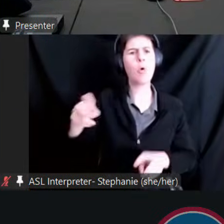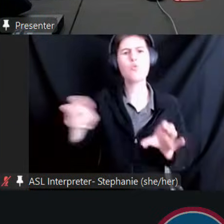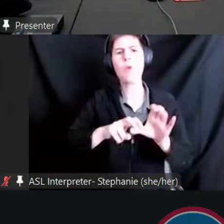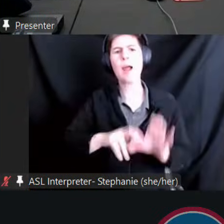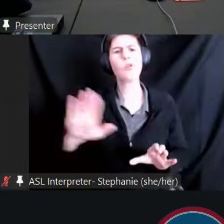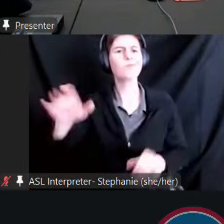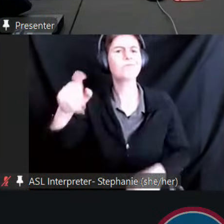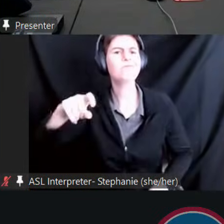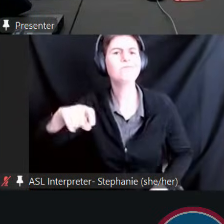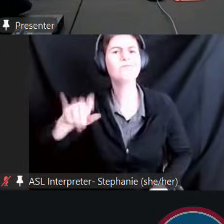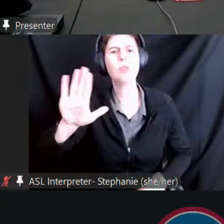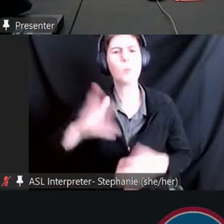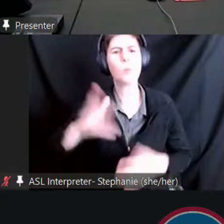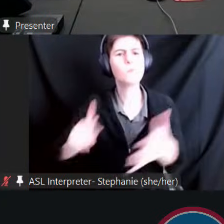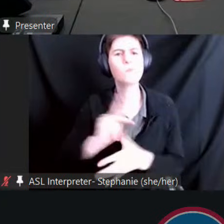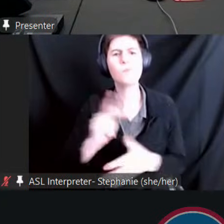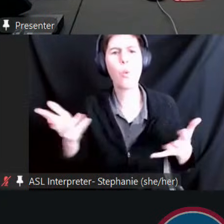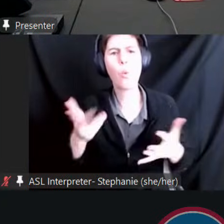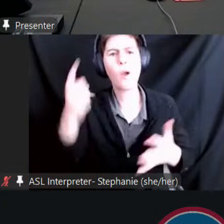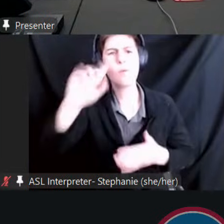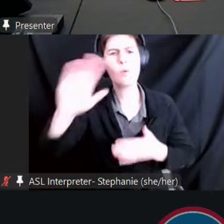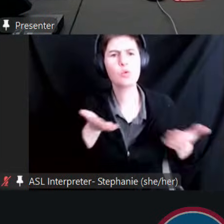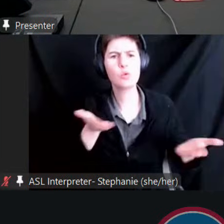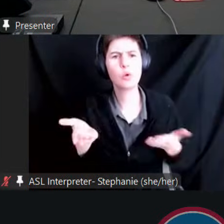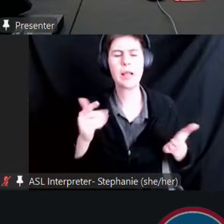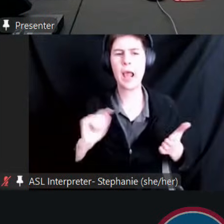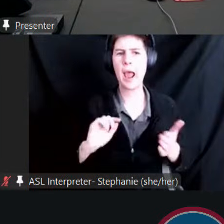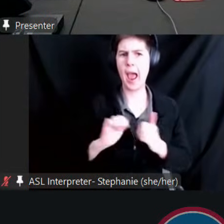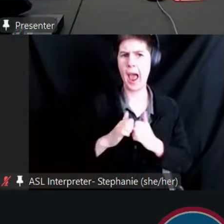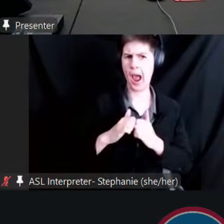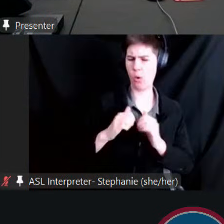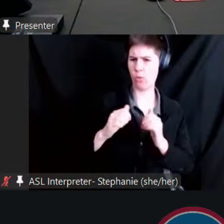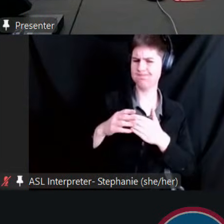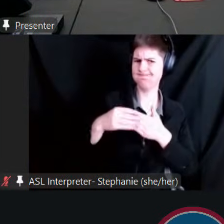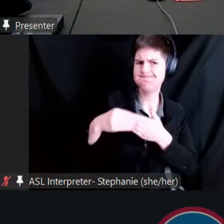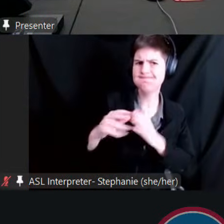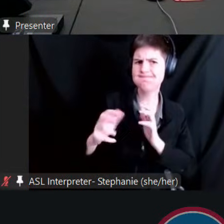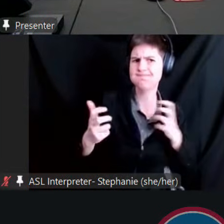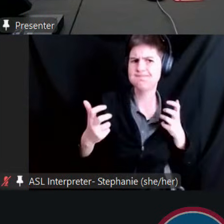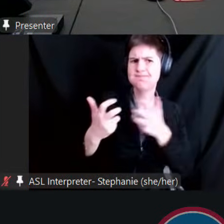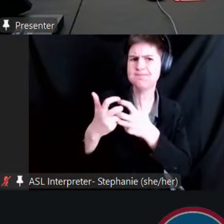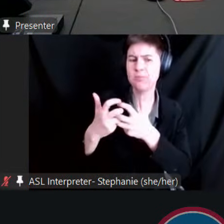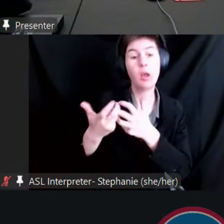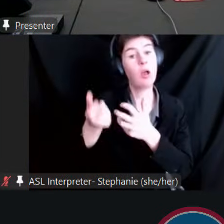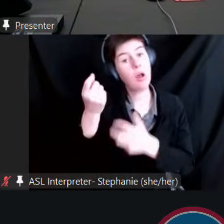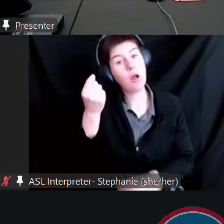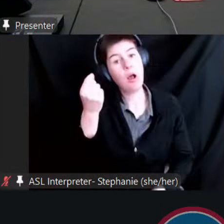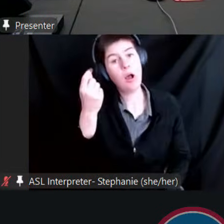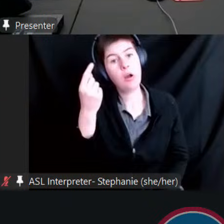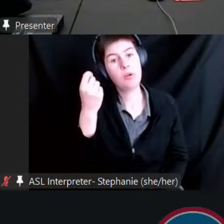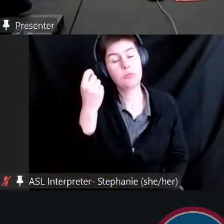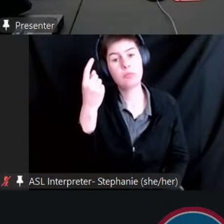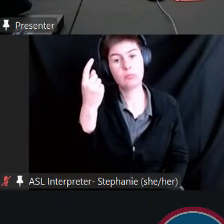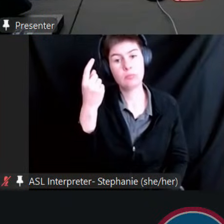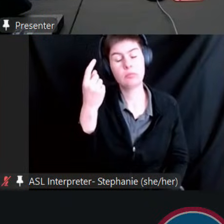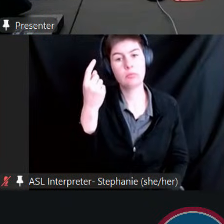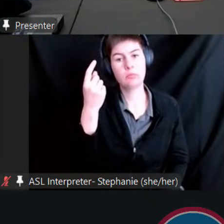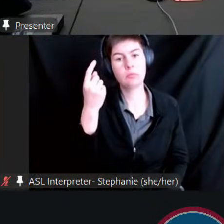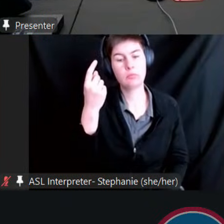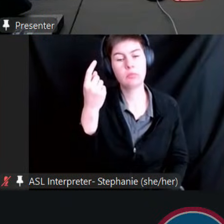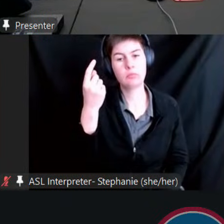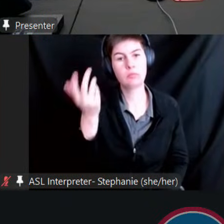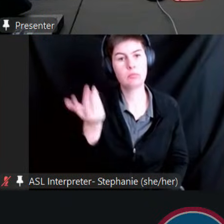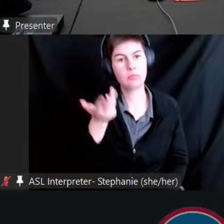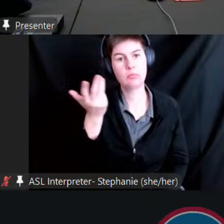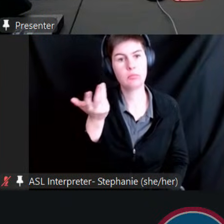service, and how we can be flexible, within, again, it could be, taking,